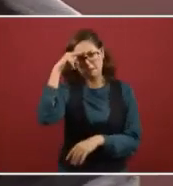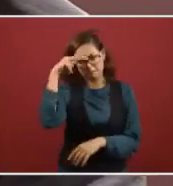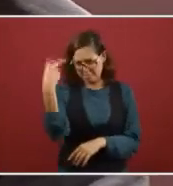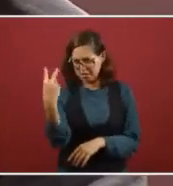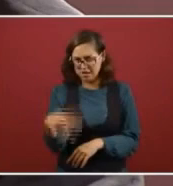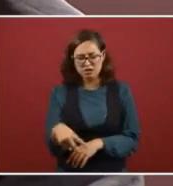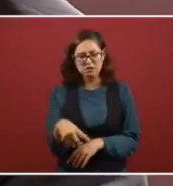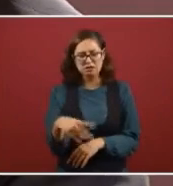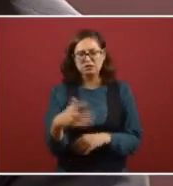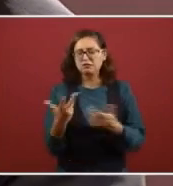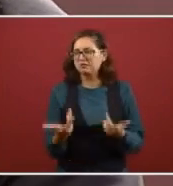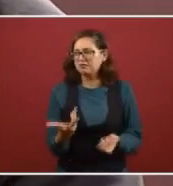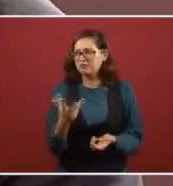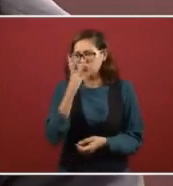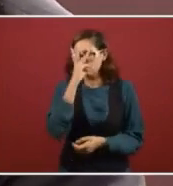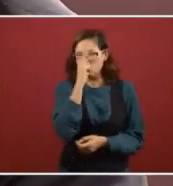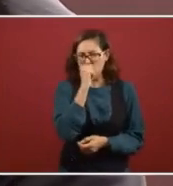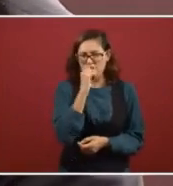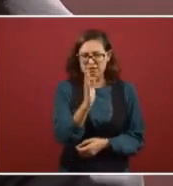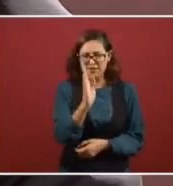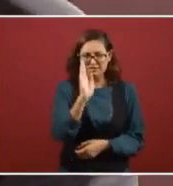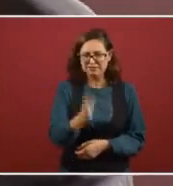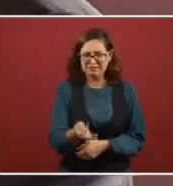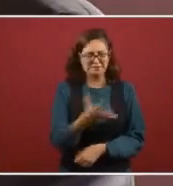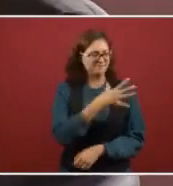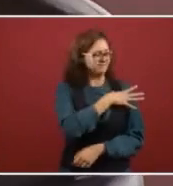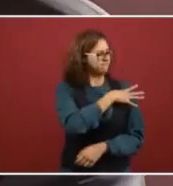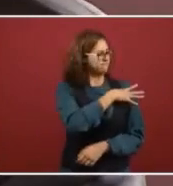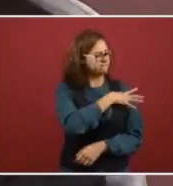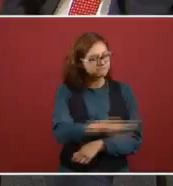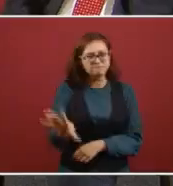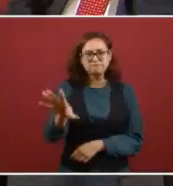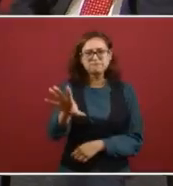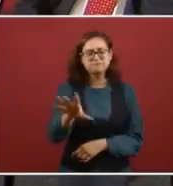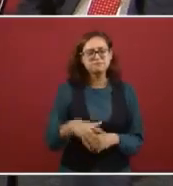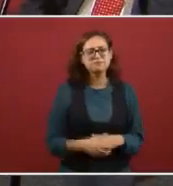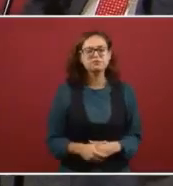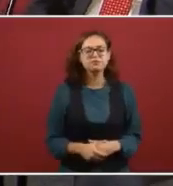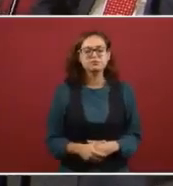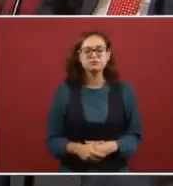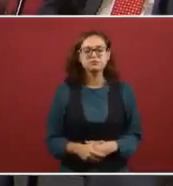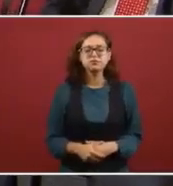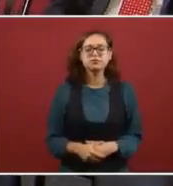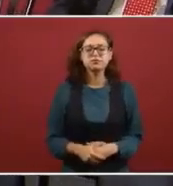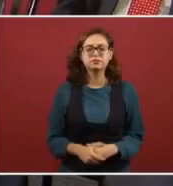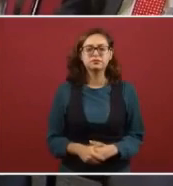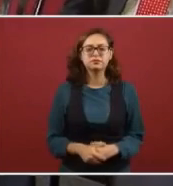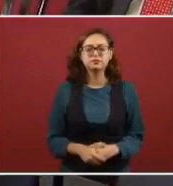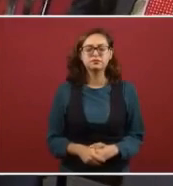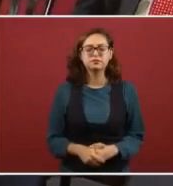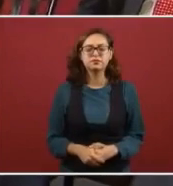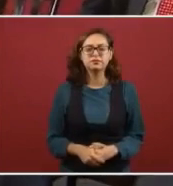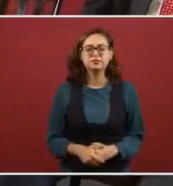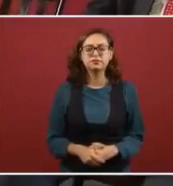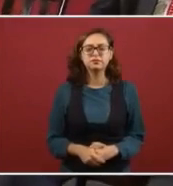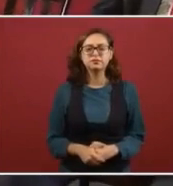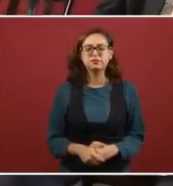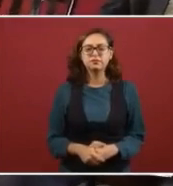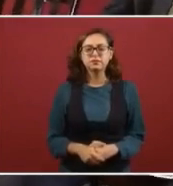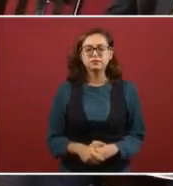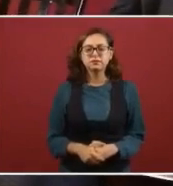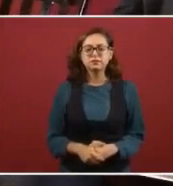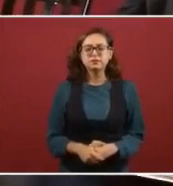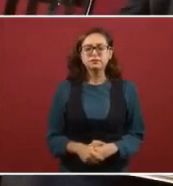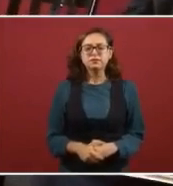and it's unacceptable and it's inexcusable from any point of view. And yesterday I